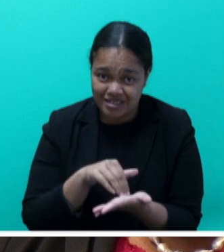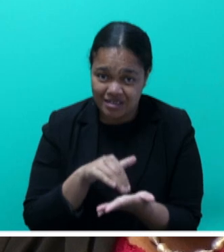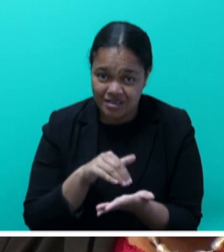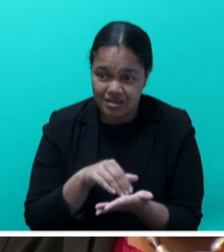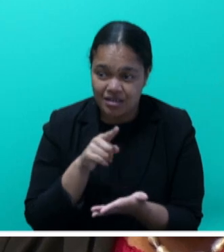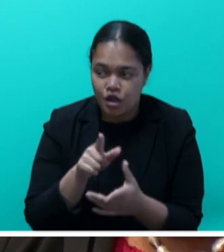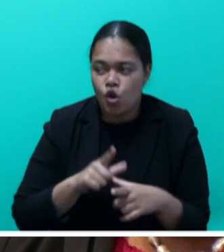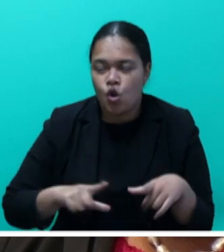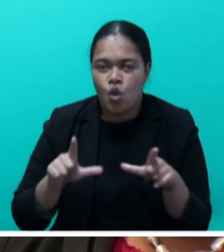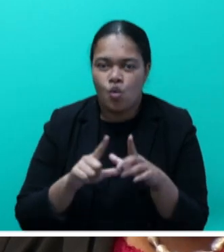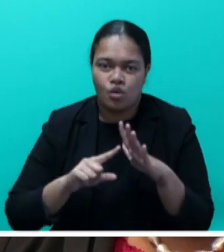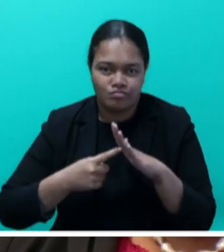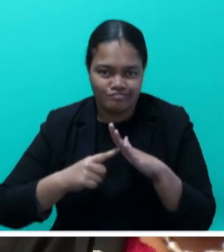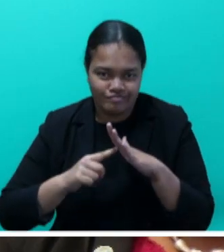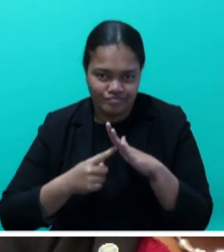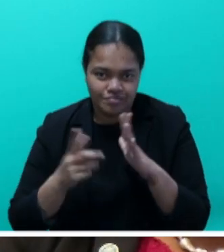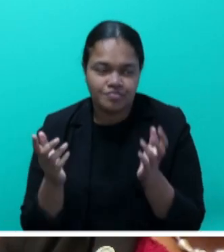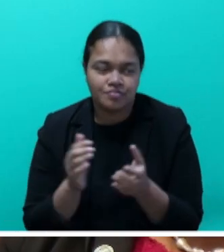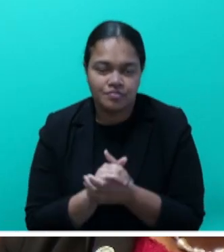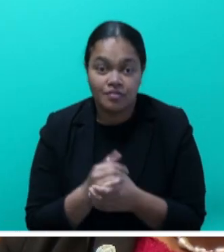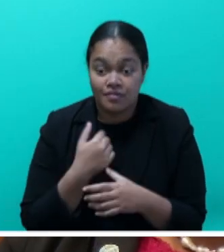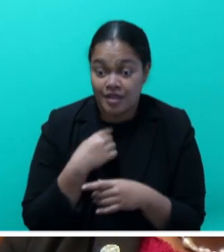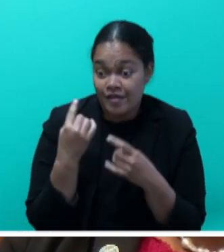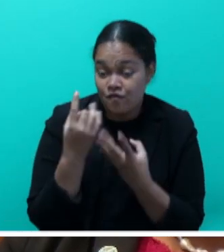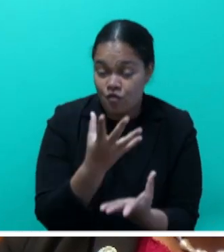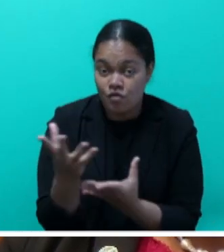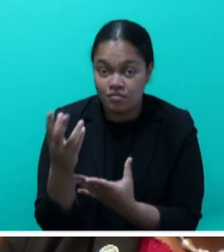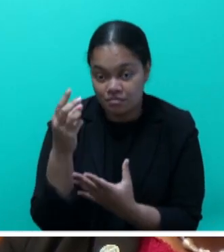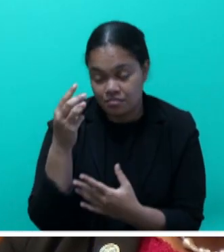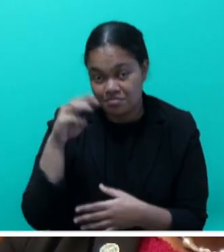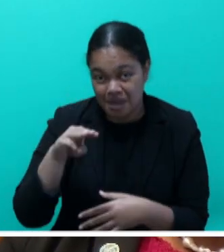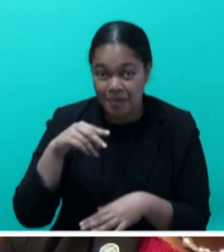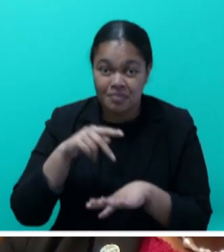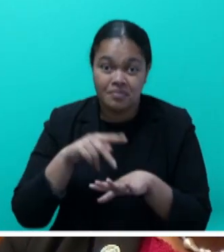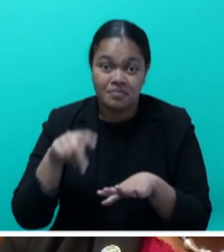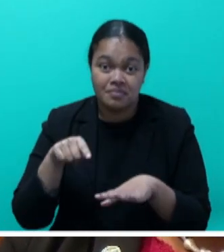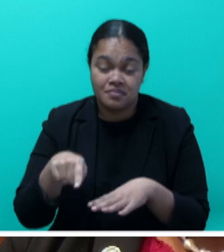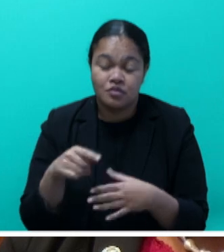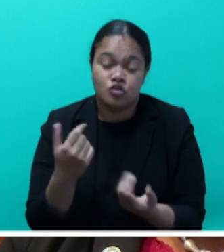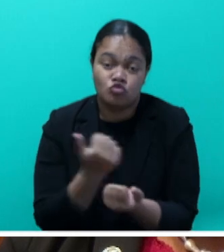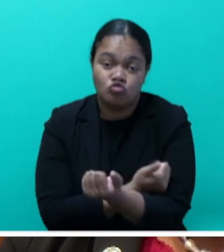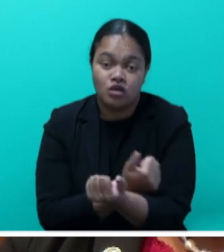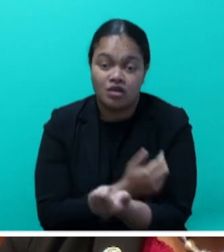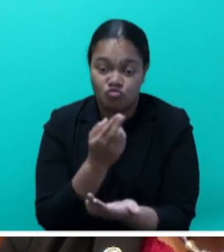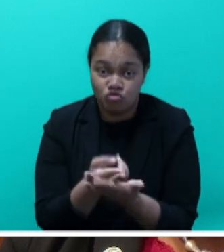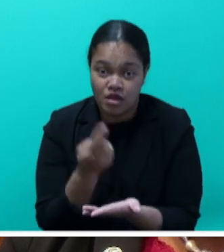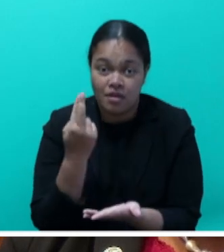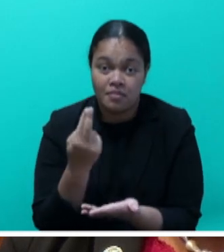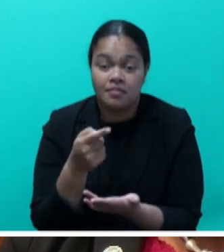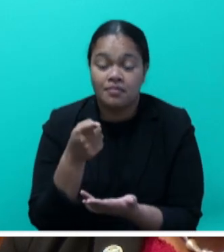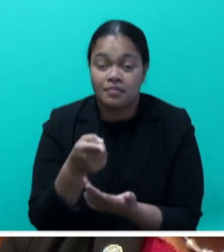local context. Just to inform the members of this August House, what is drug rehabilitation? It is